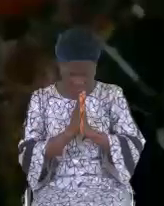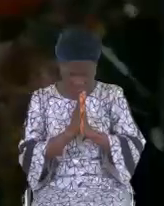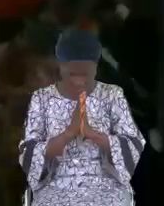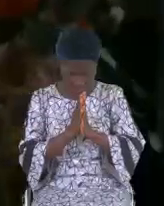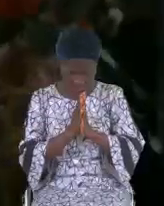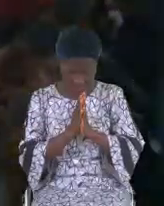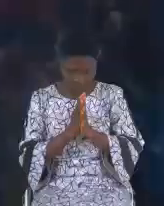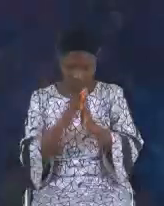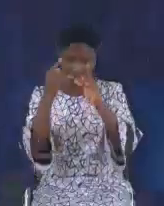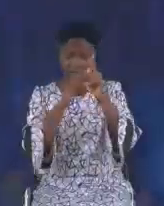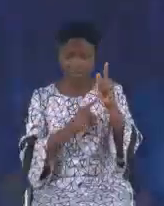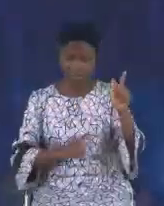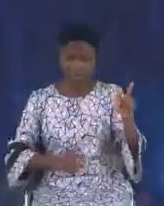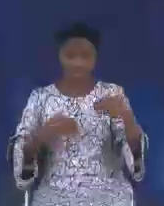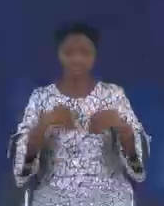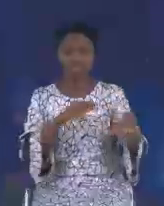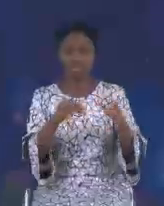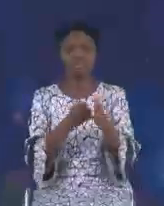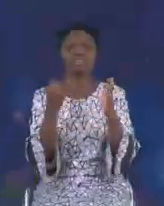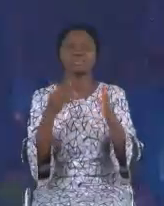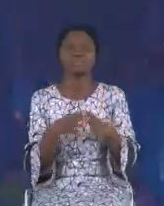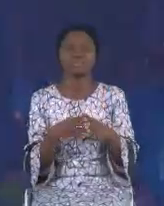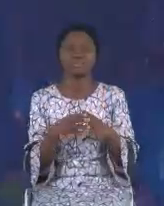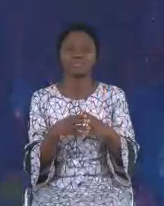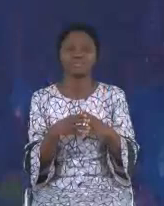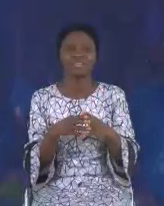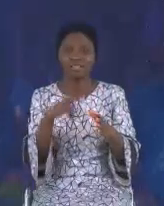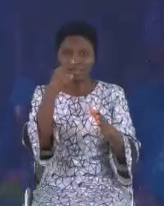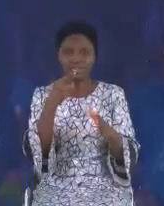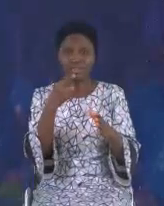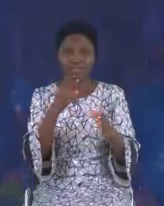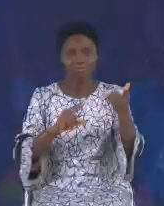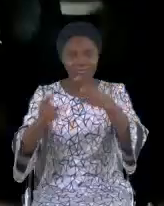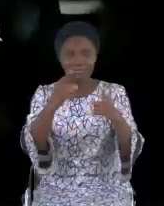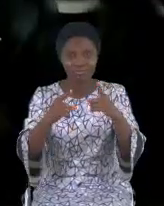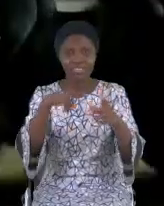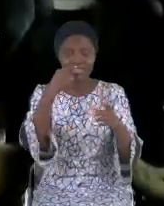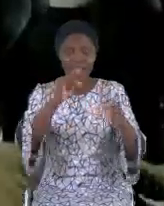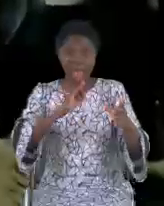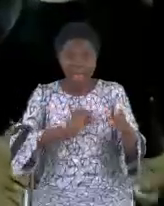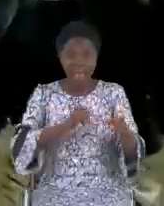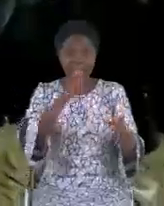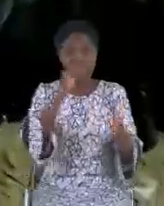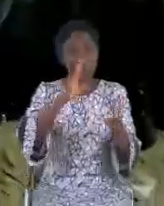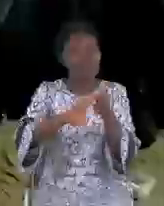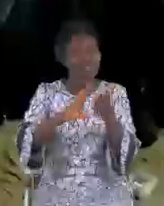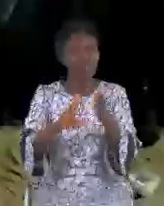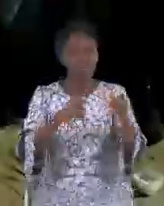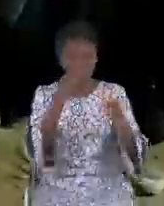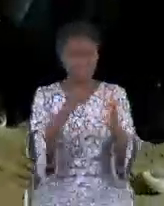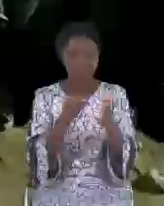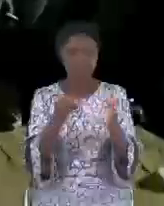The Lord has done it. Say, I am forgiven. Say, I